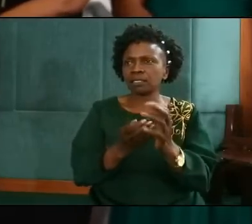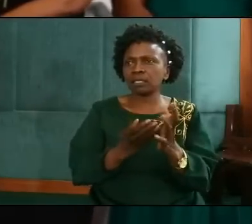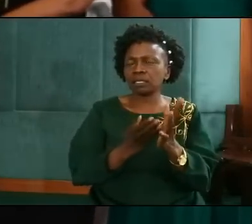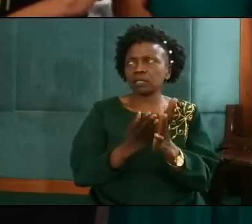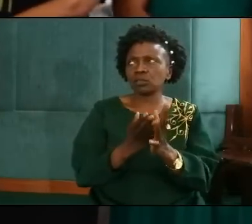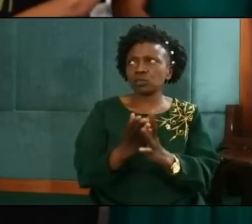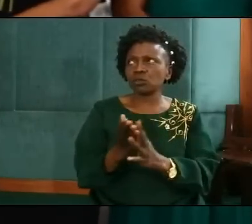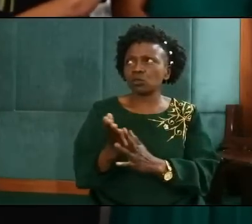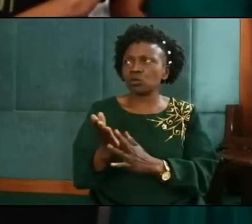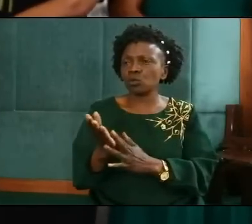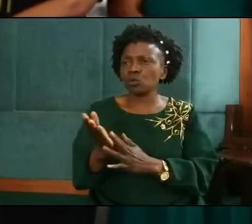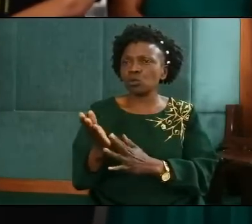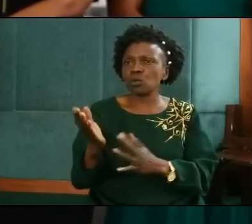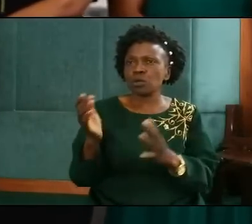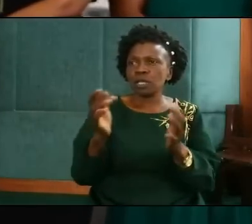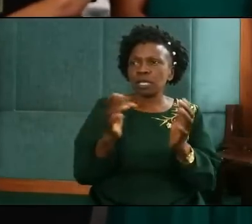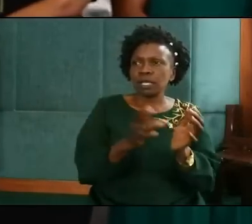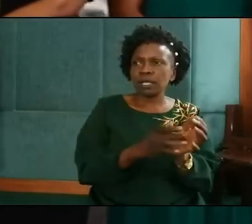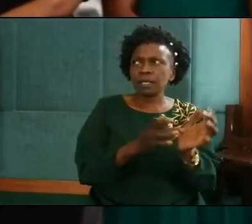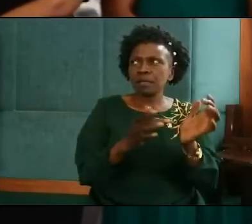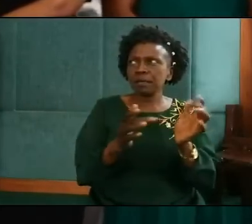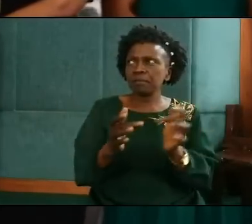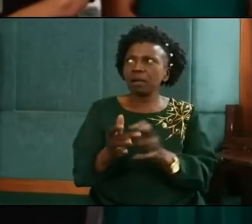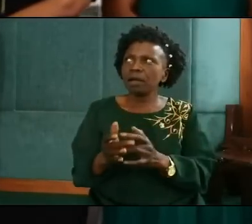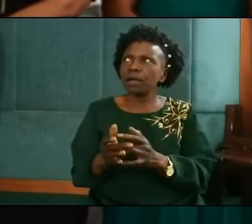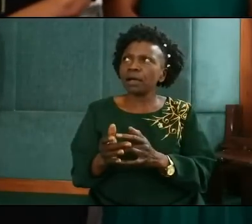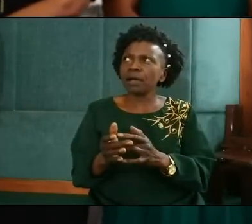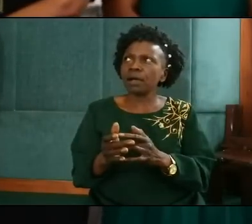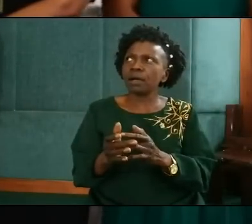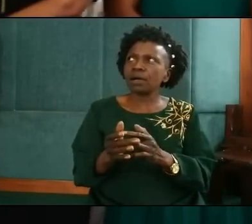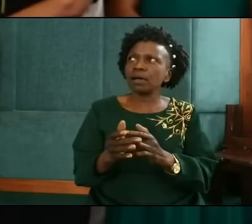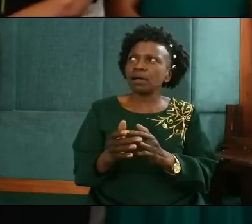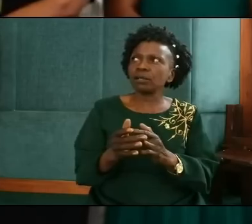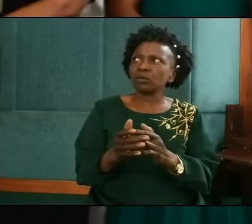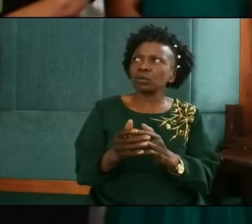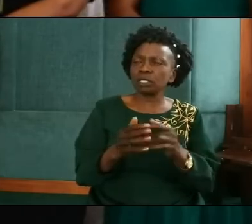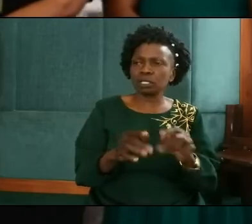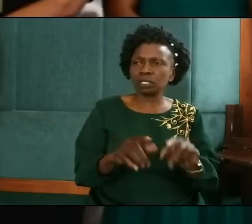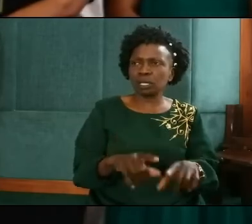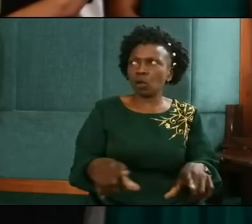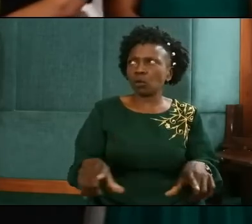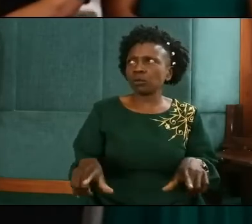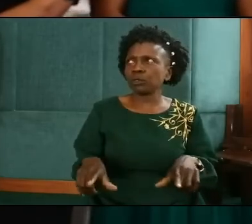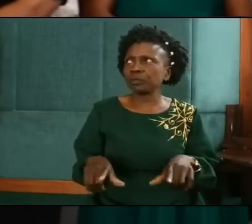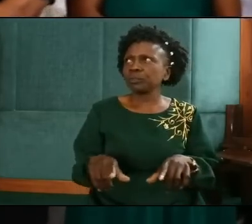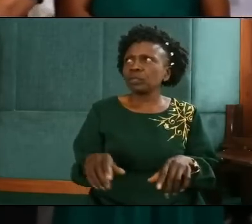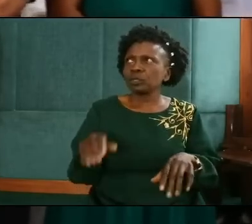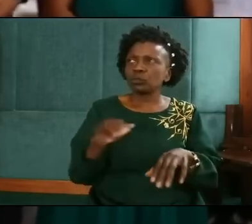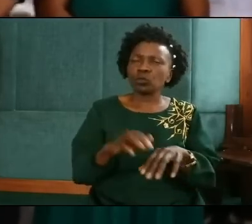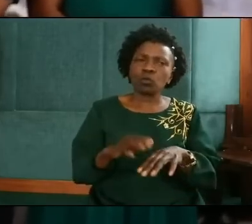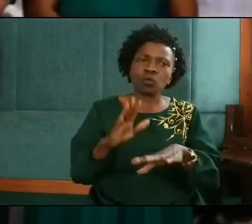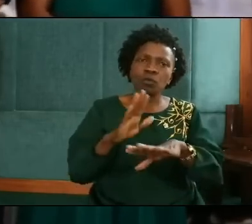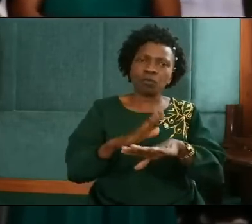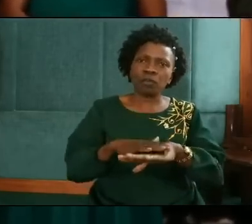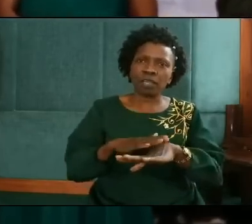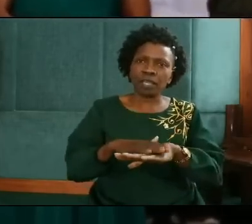Don't fight God. He wants to save you. Come. Step out of your seat. and